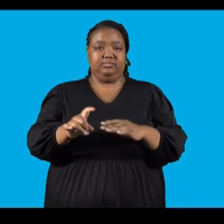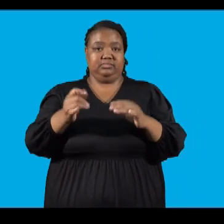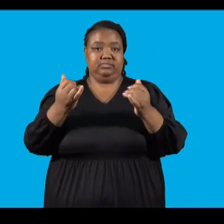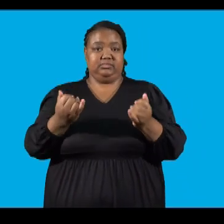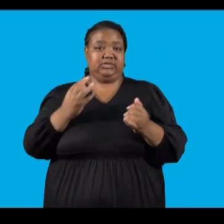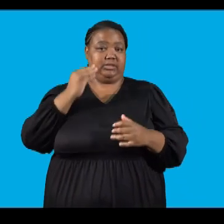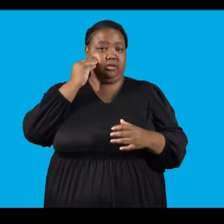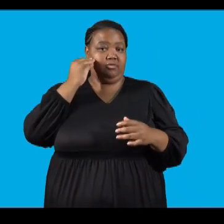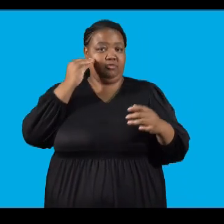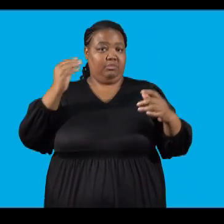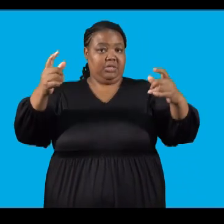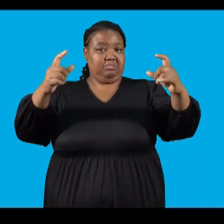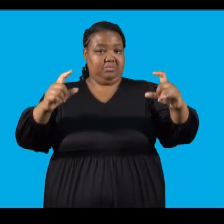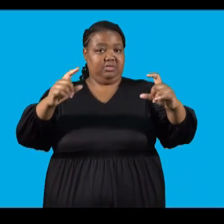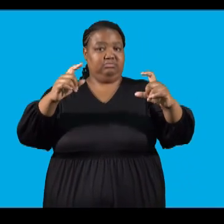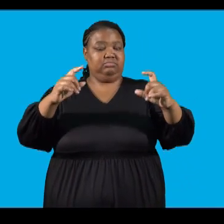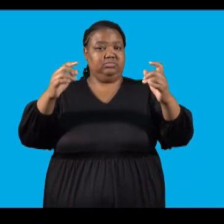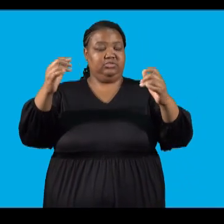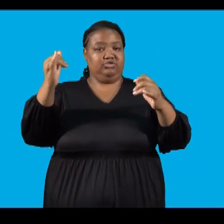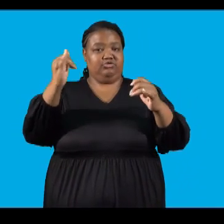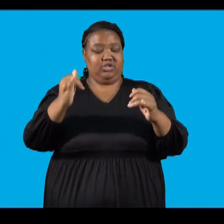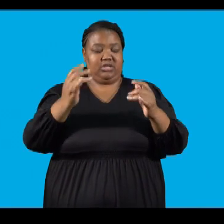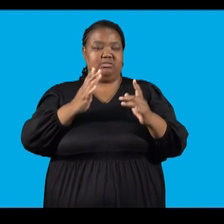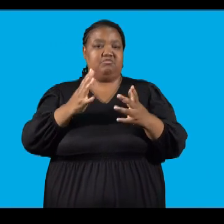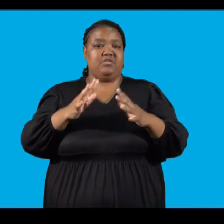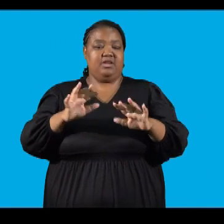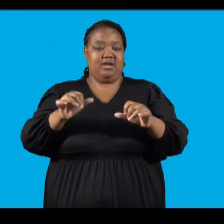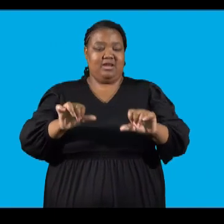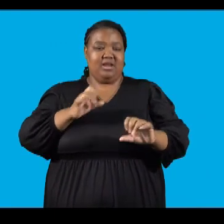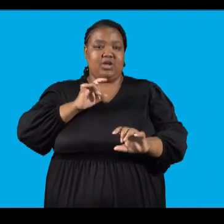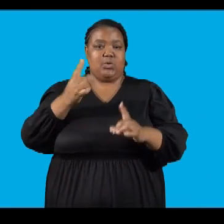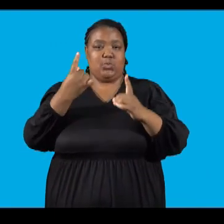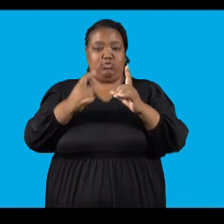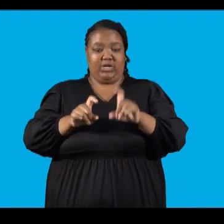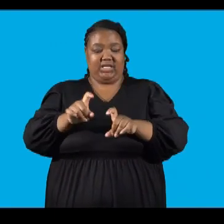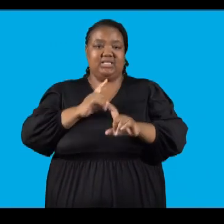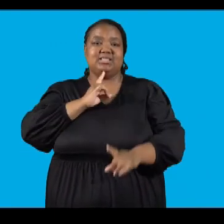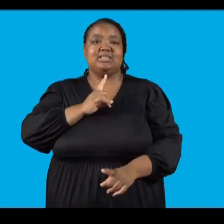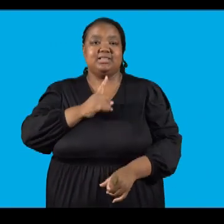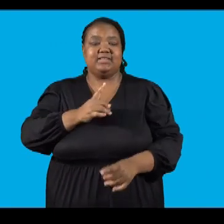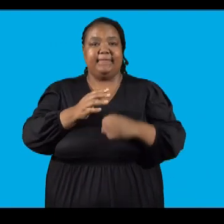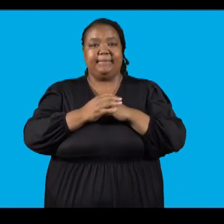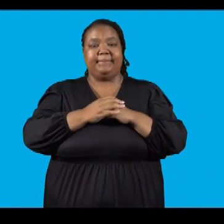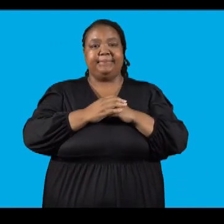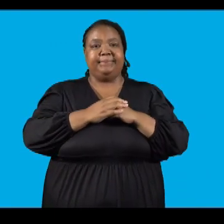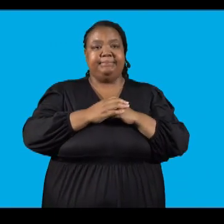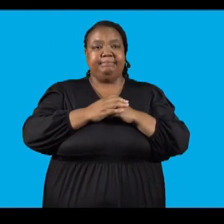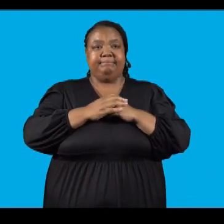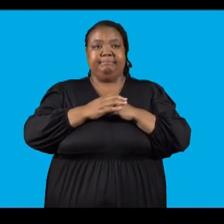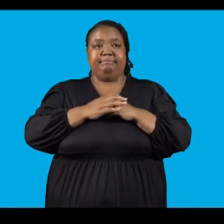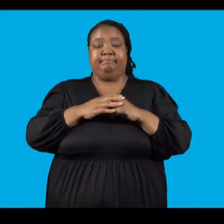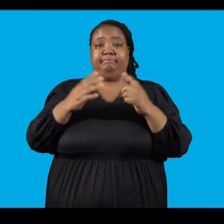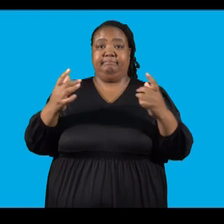Next question. Study the information below and answer the questions that follow. So we are